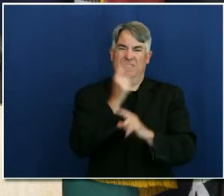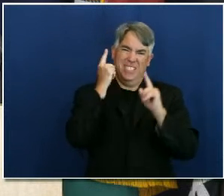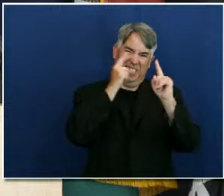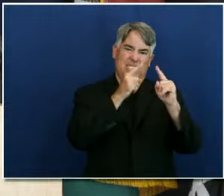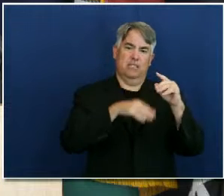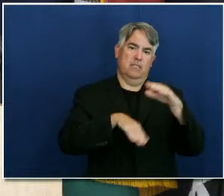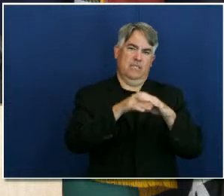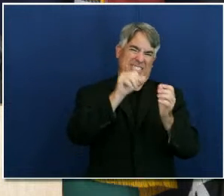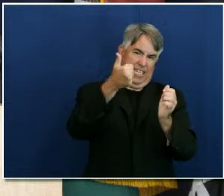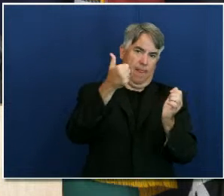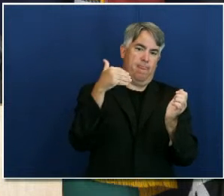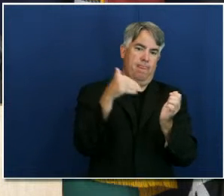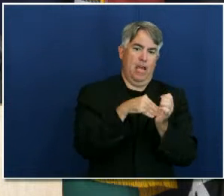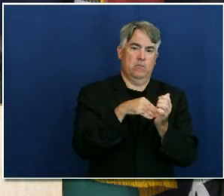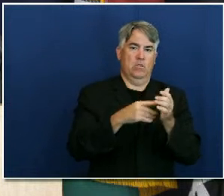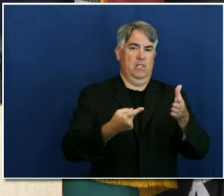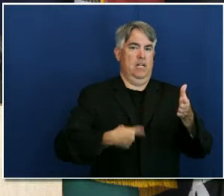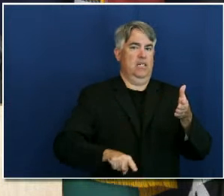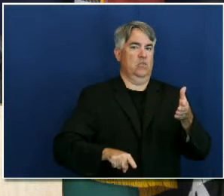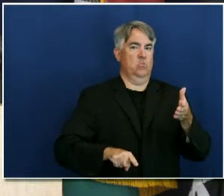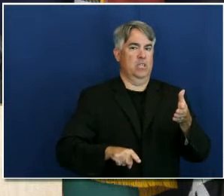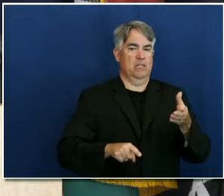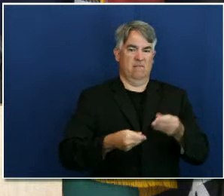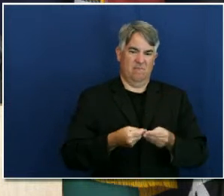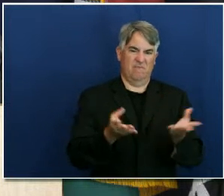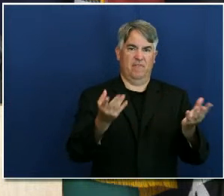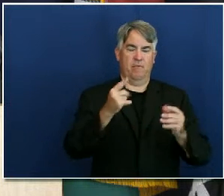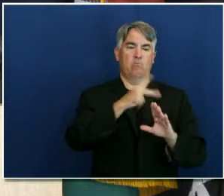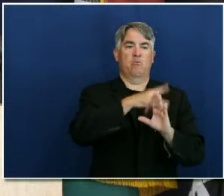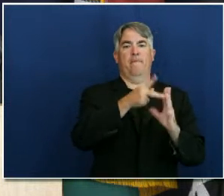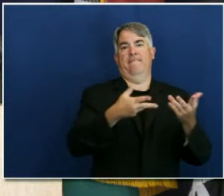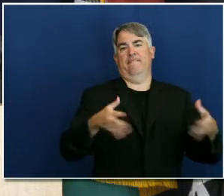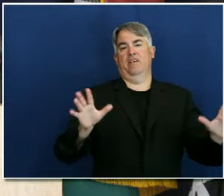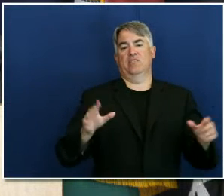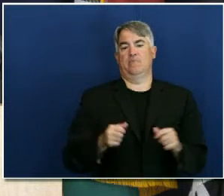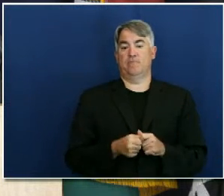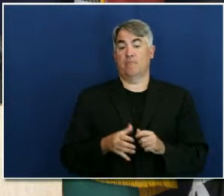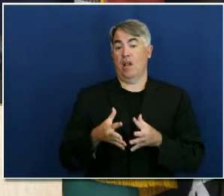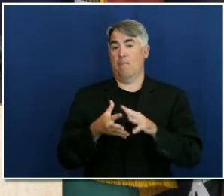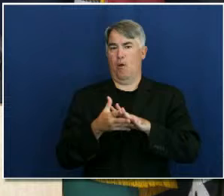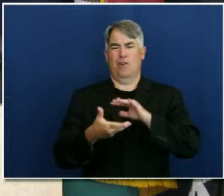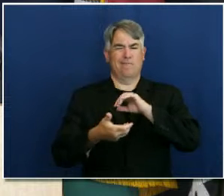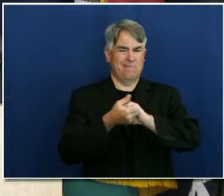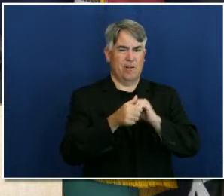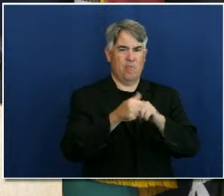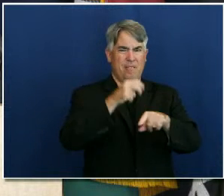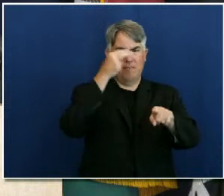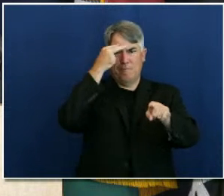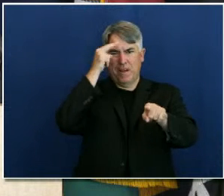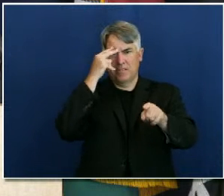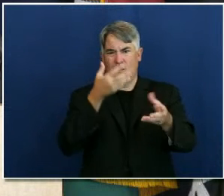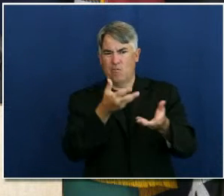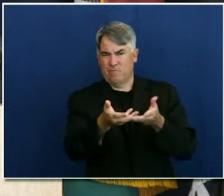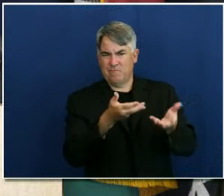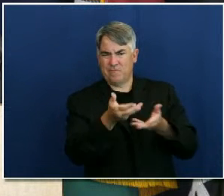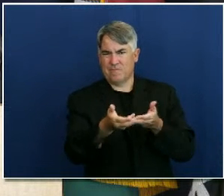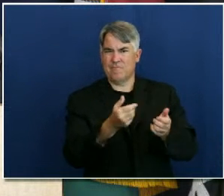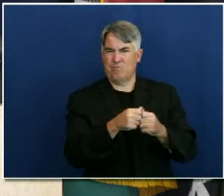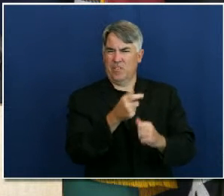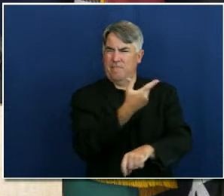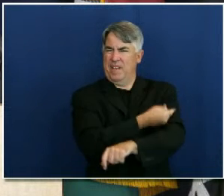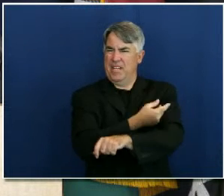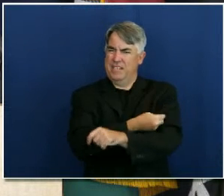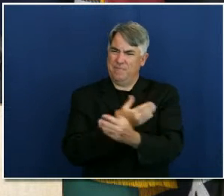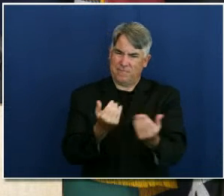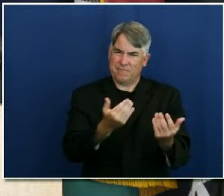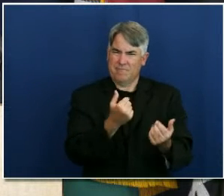the program is scheduled to end. This binational effort is a great example to the international community and the strong partnerships between the U.S. and